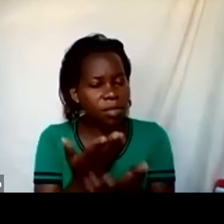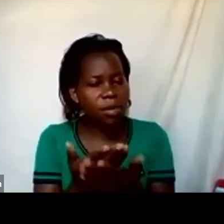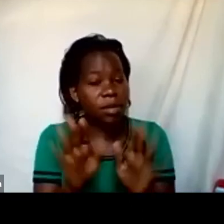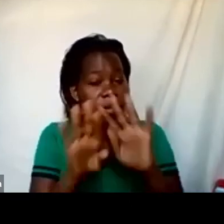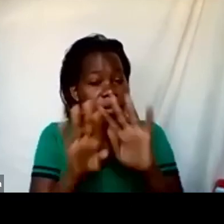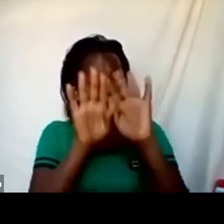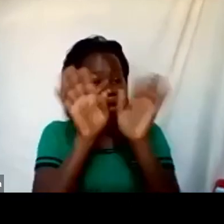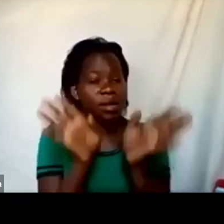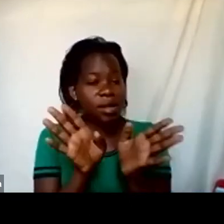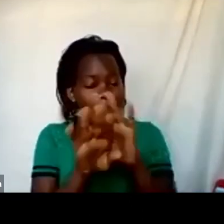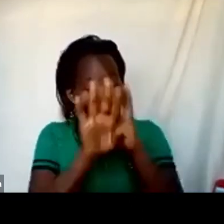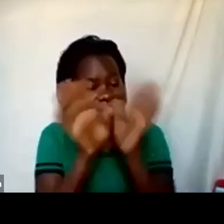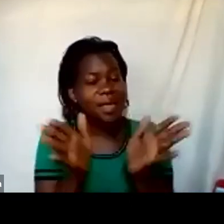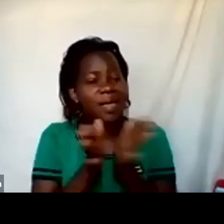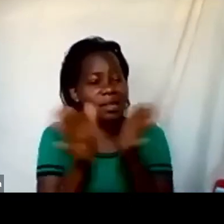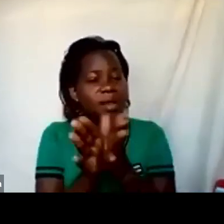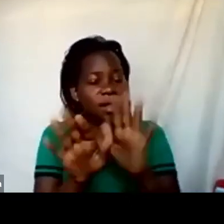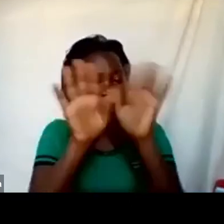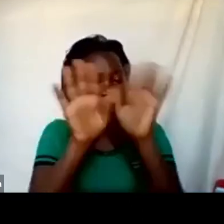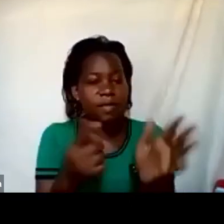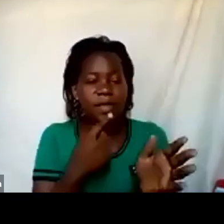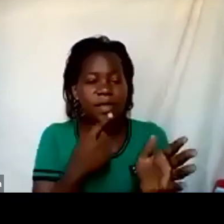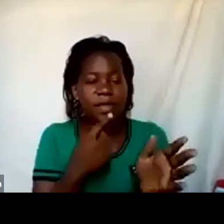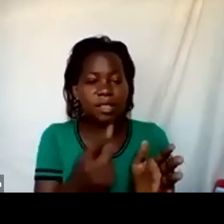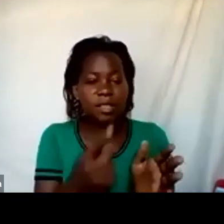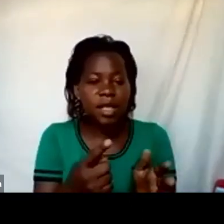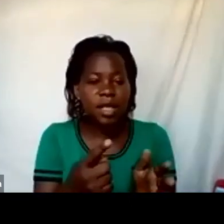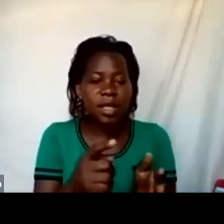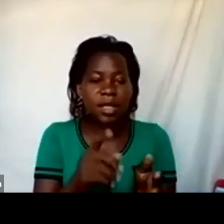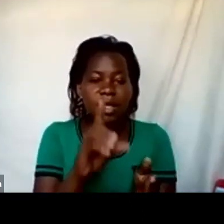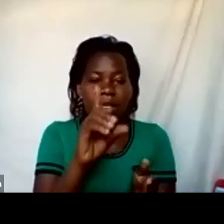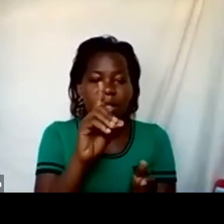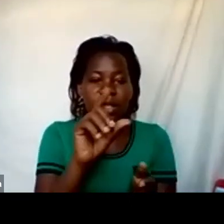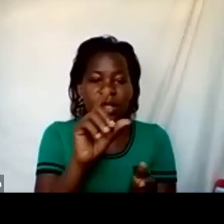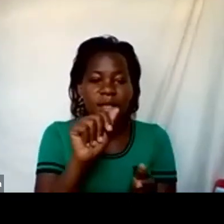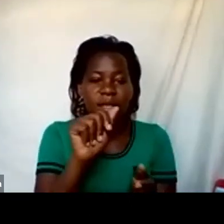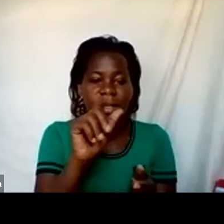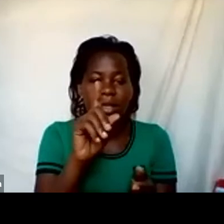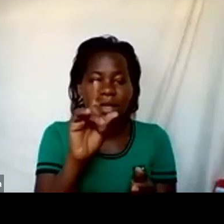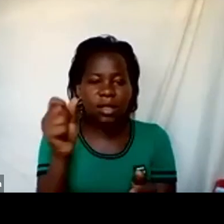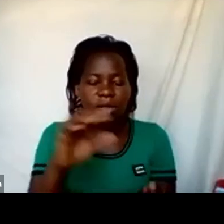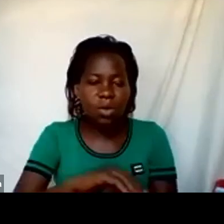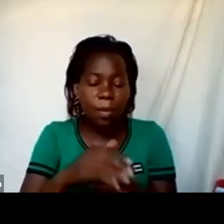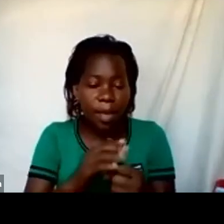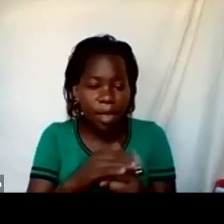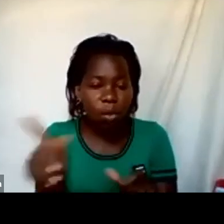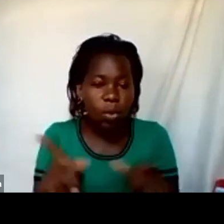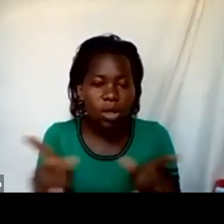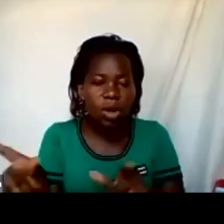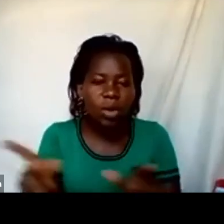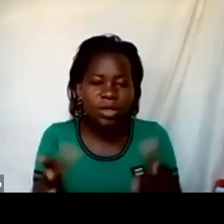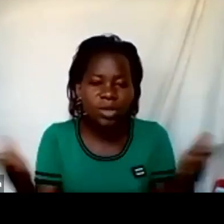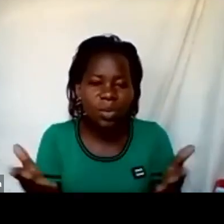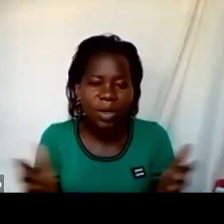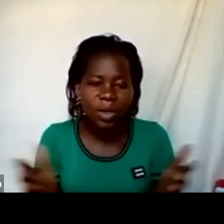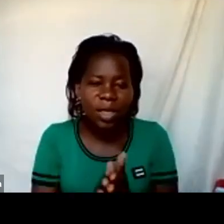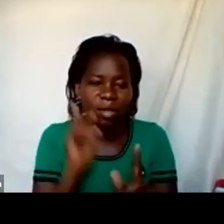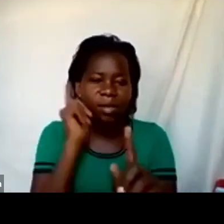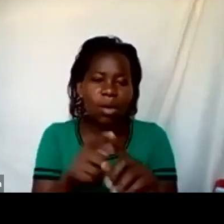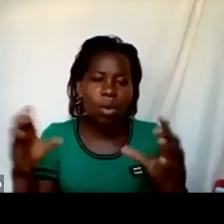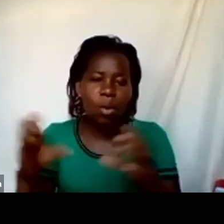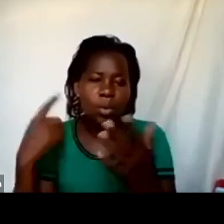specific. When you're talking about daddies, mention how many daddies do you produce and which location, who is your target market. When you say